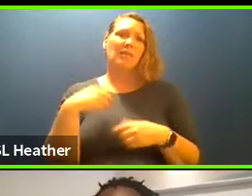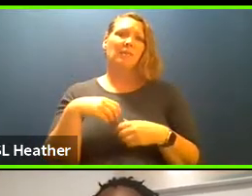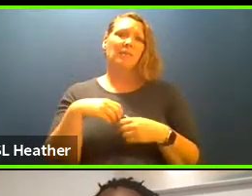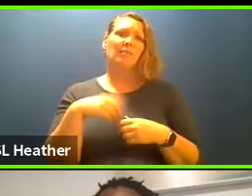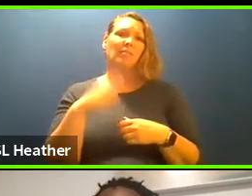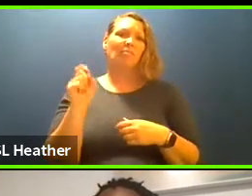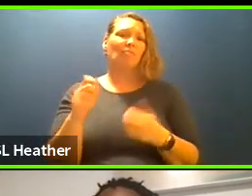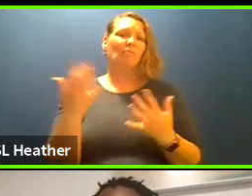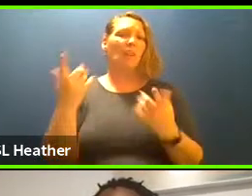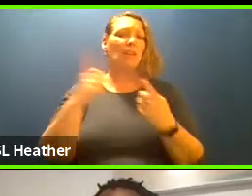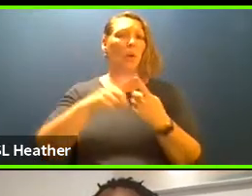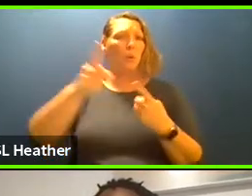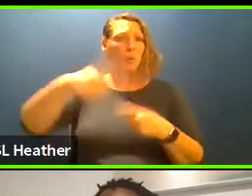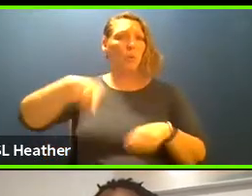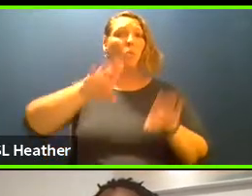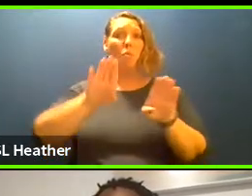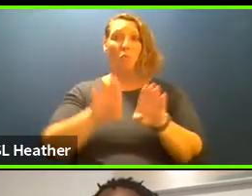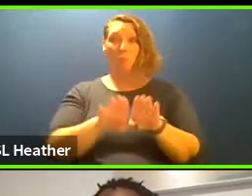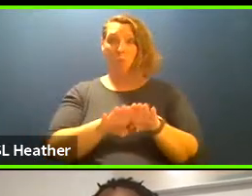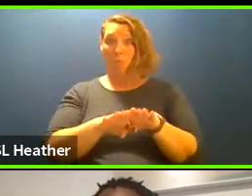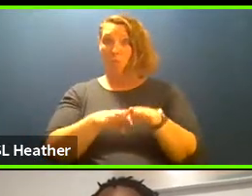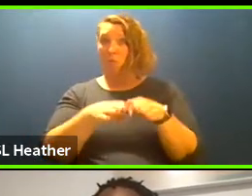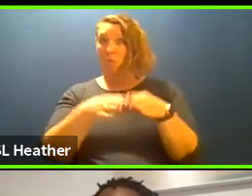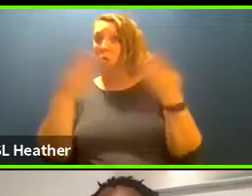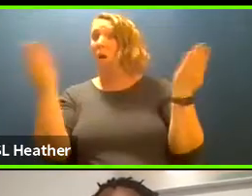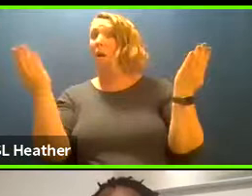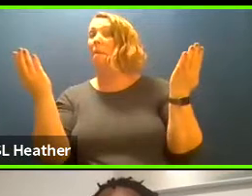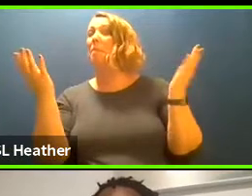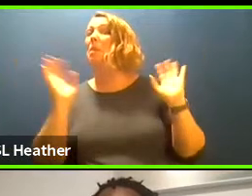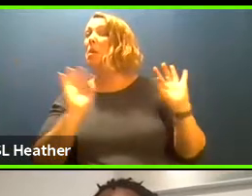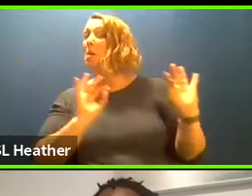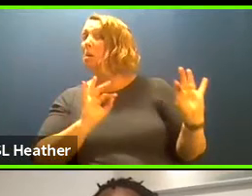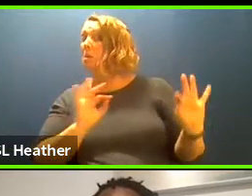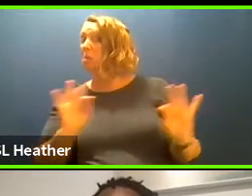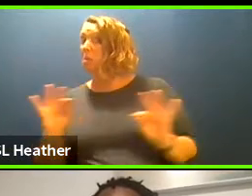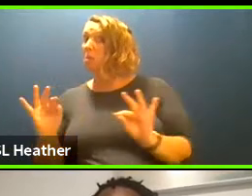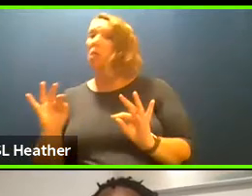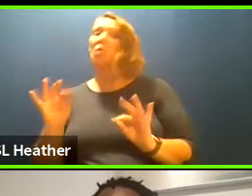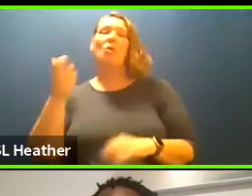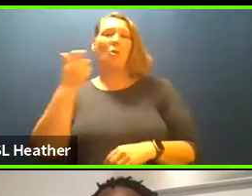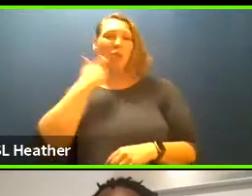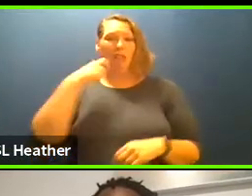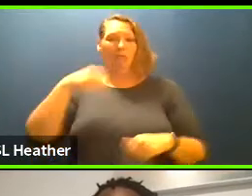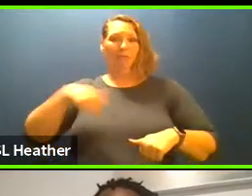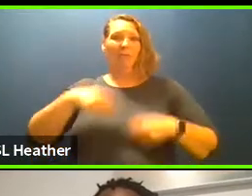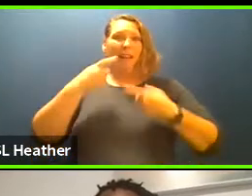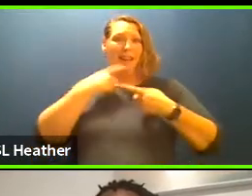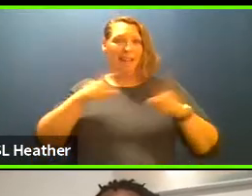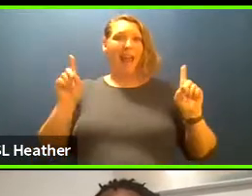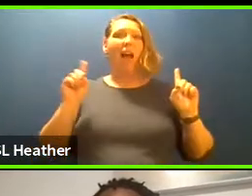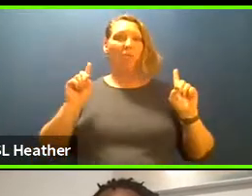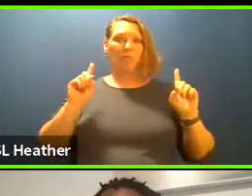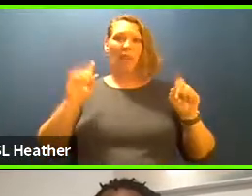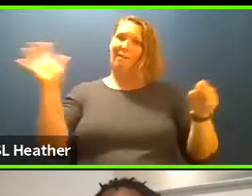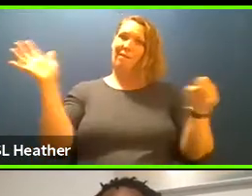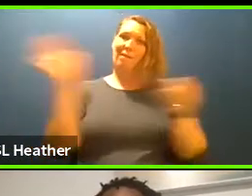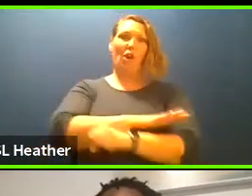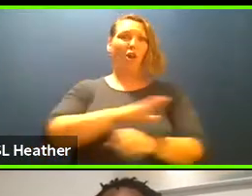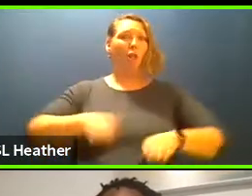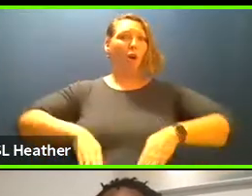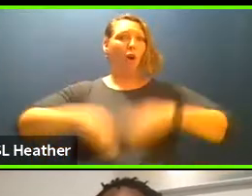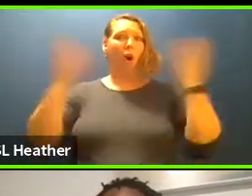We're going to have to Okay. wait till you guys open up a little bit more. We just got announced in Illinois that we're fully open.